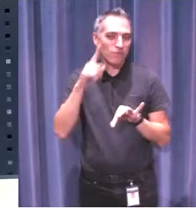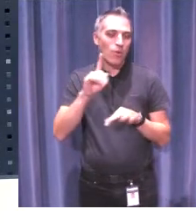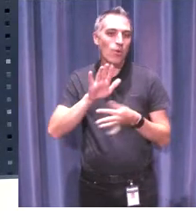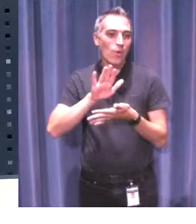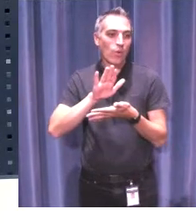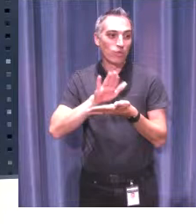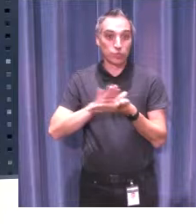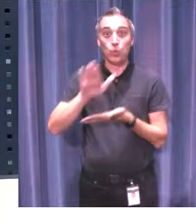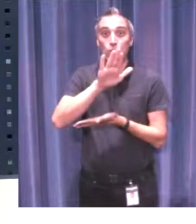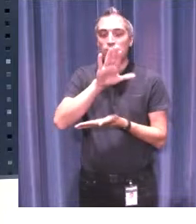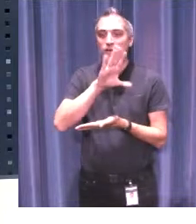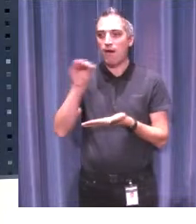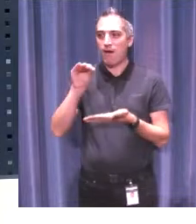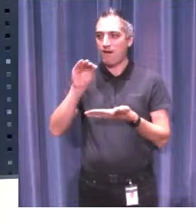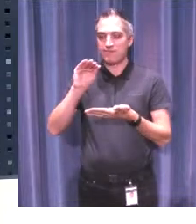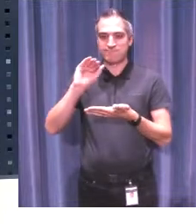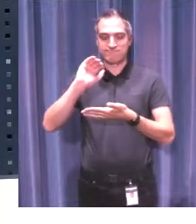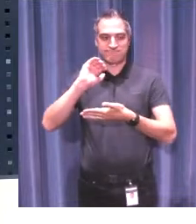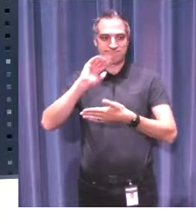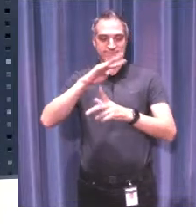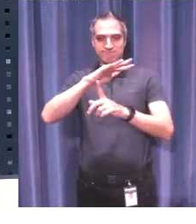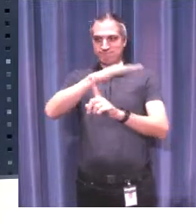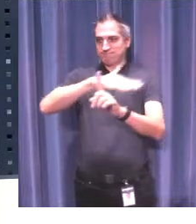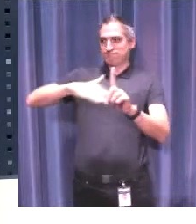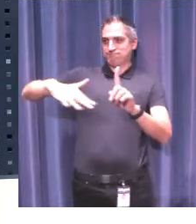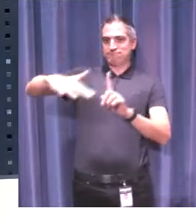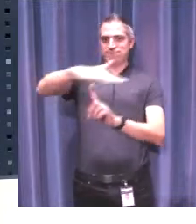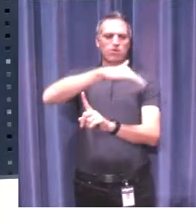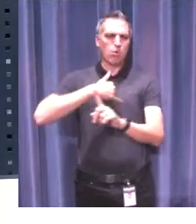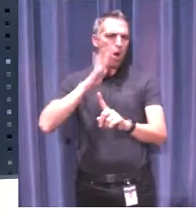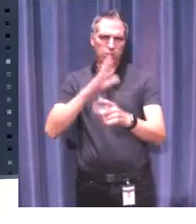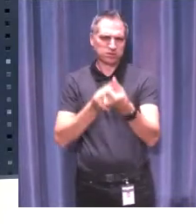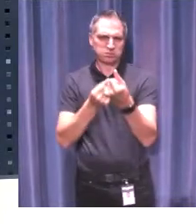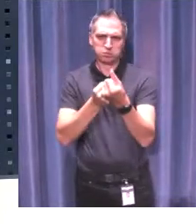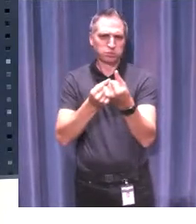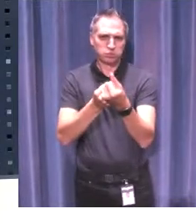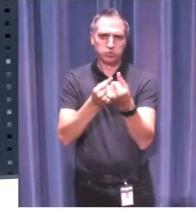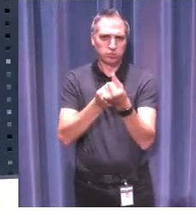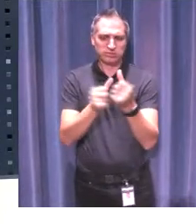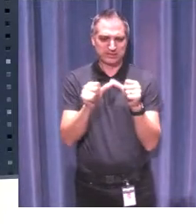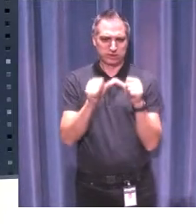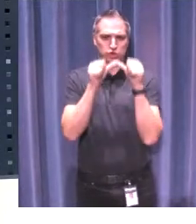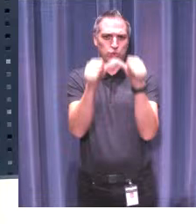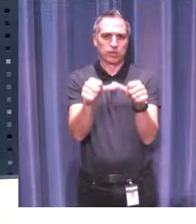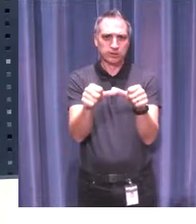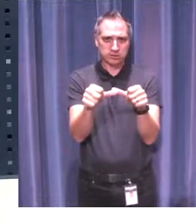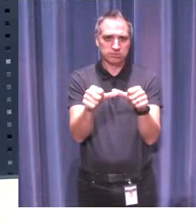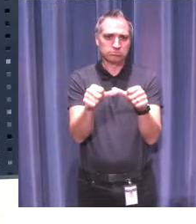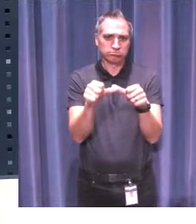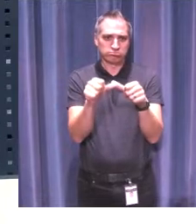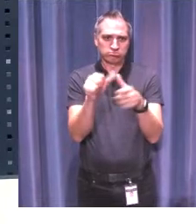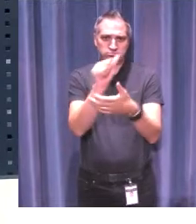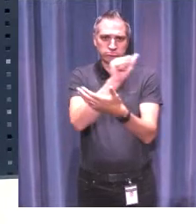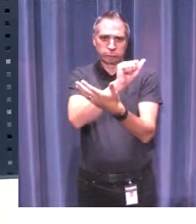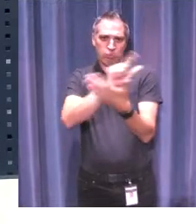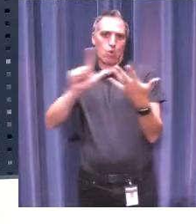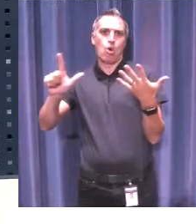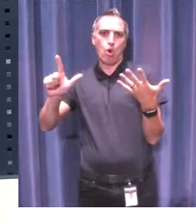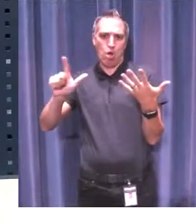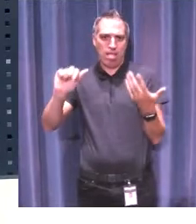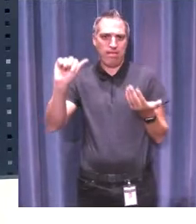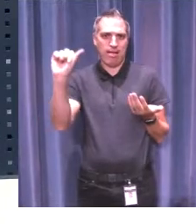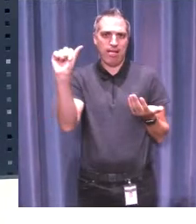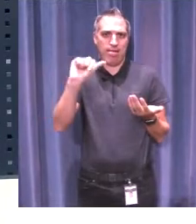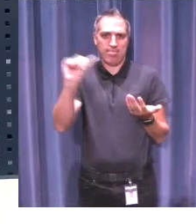it creates. So I would be very supportive of continuing with with the